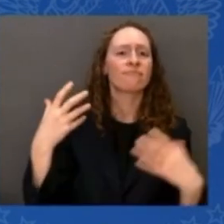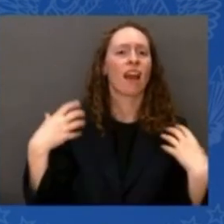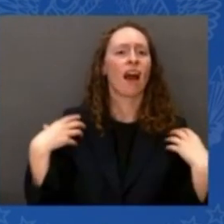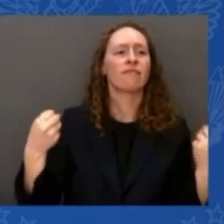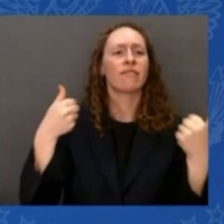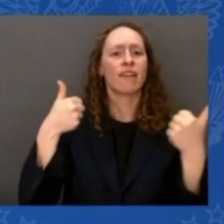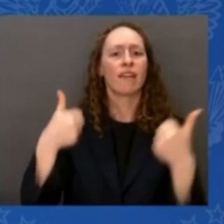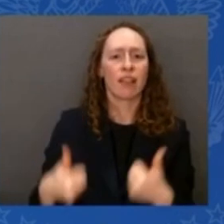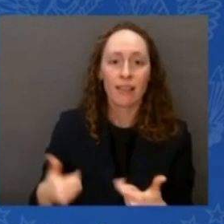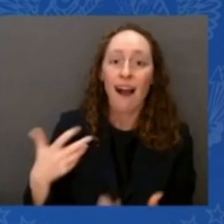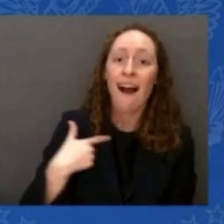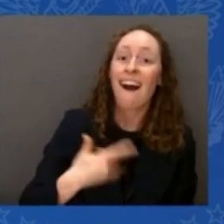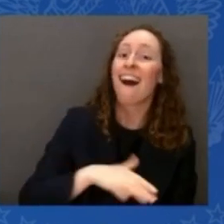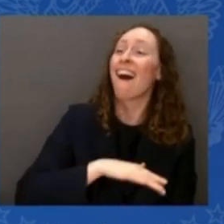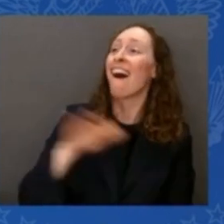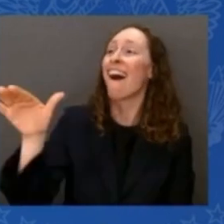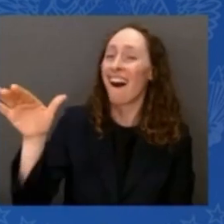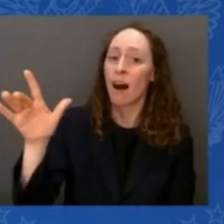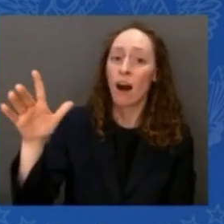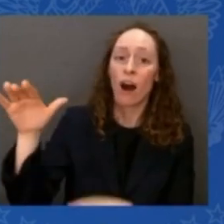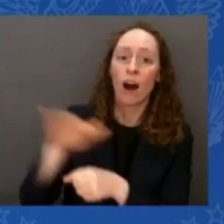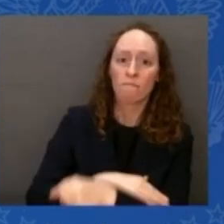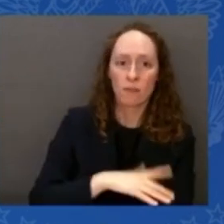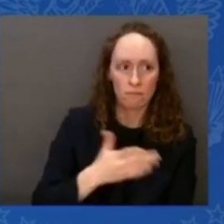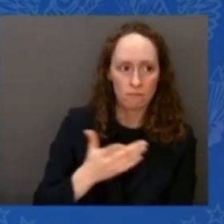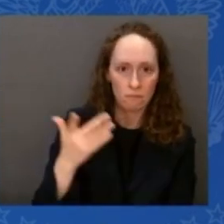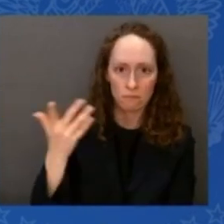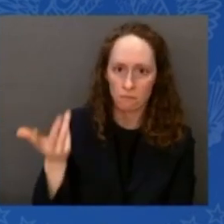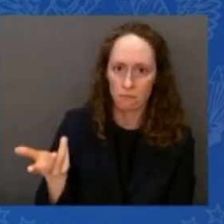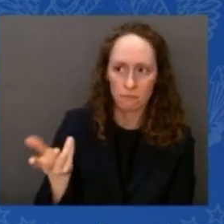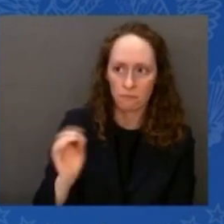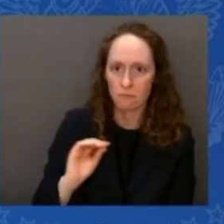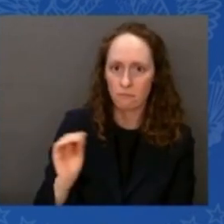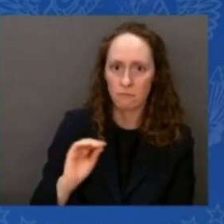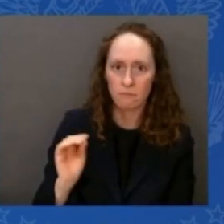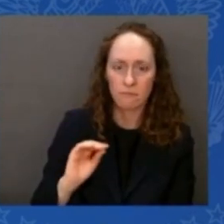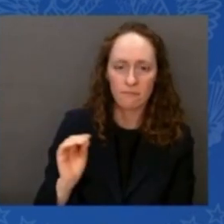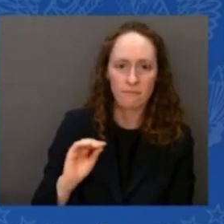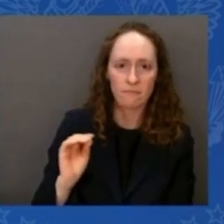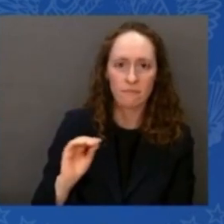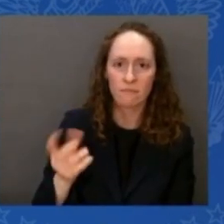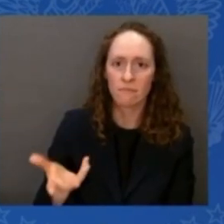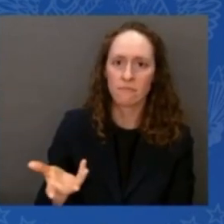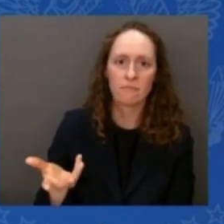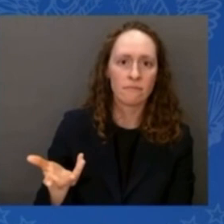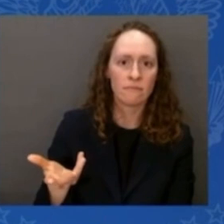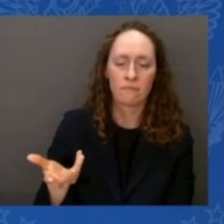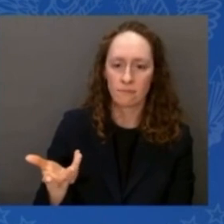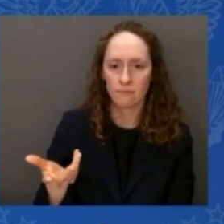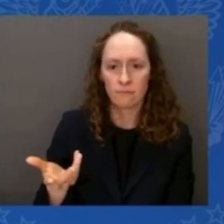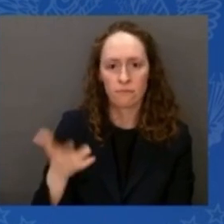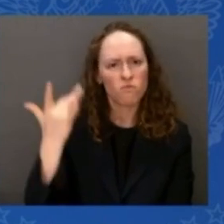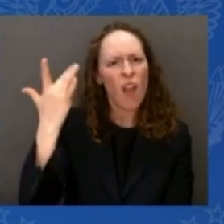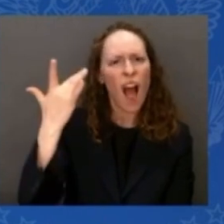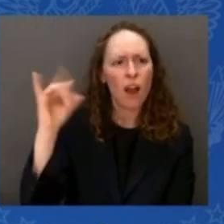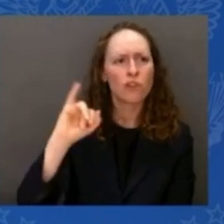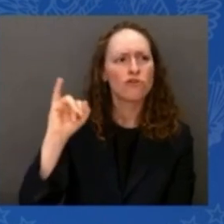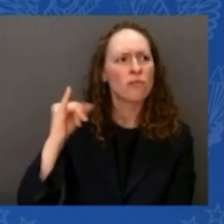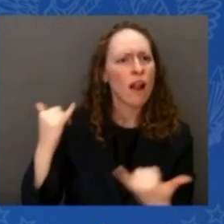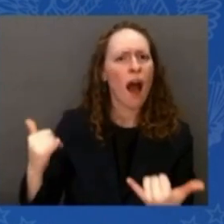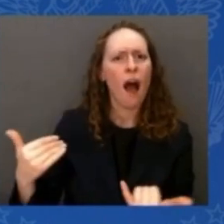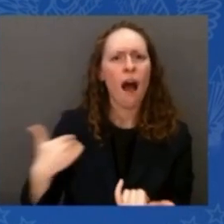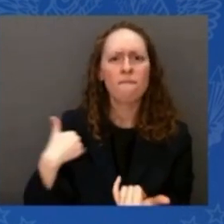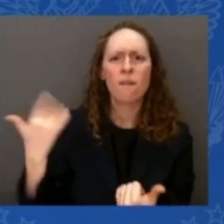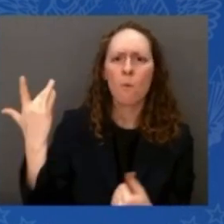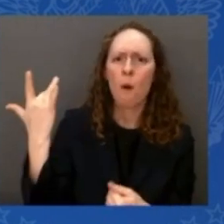reason people with pre-existing conditions who are on a private insurance are able to pay is because they have the Affordable Care Act.